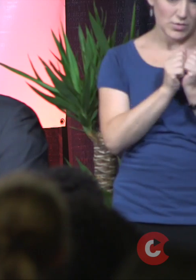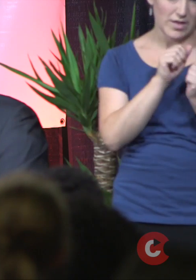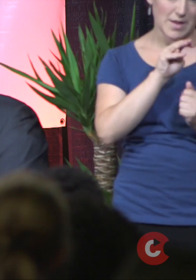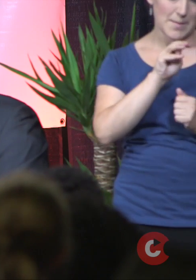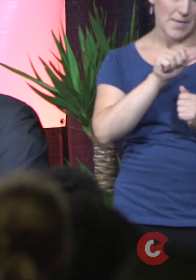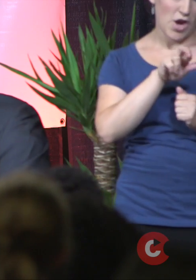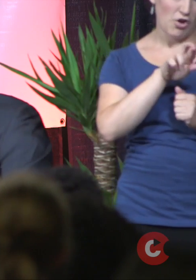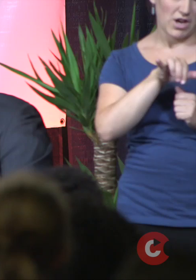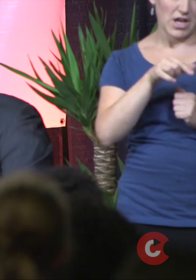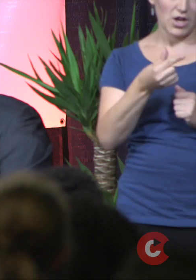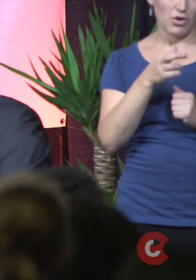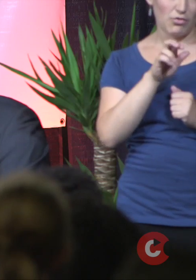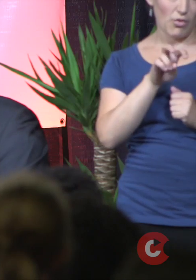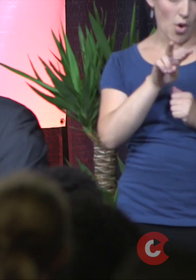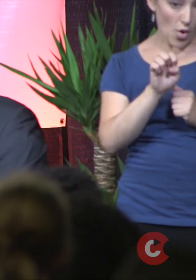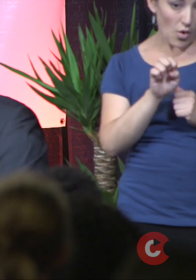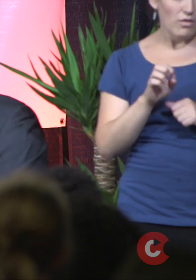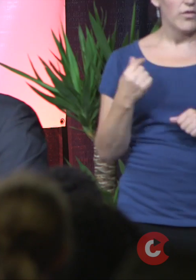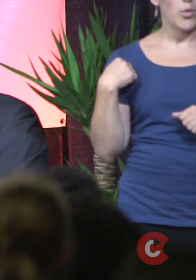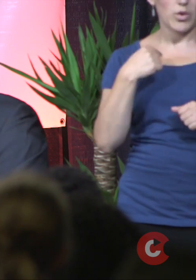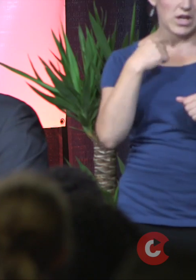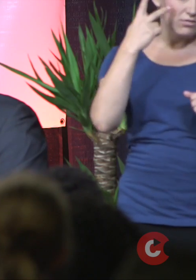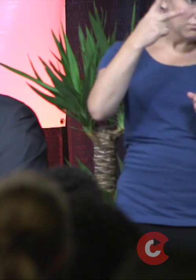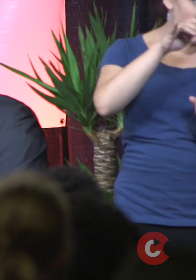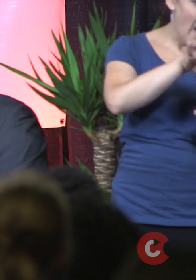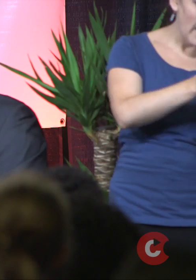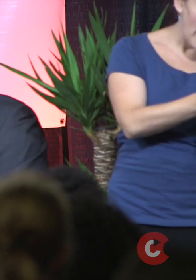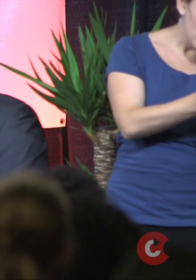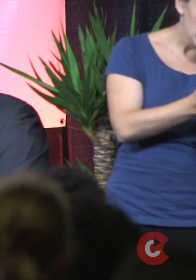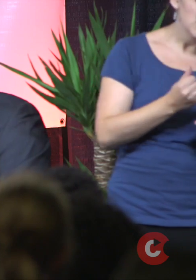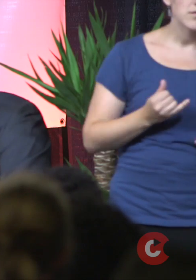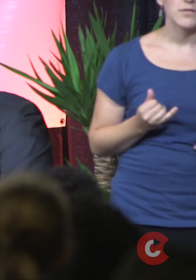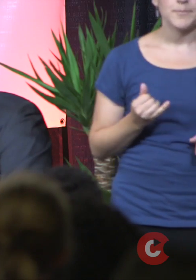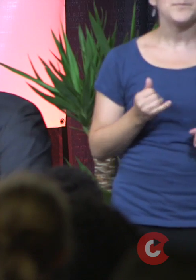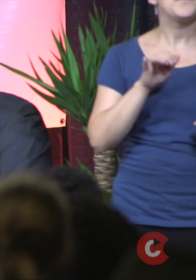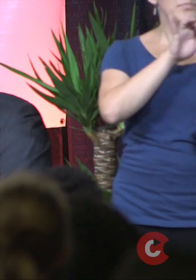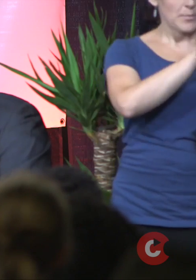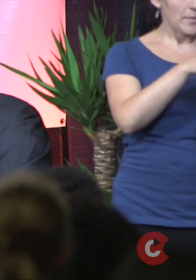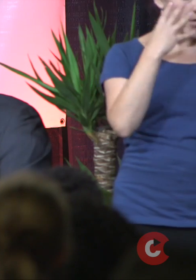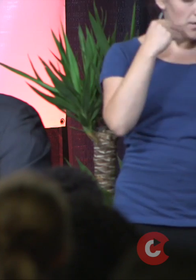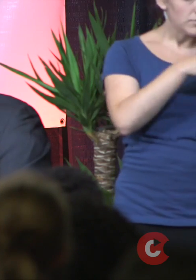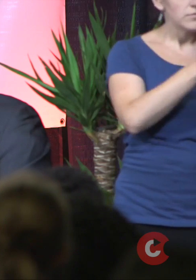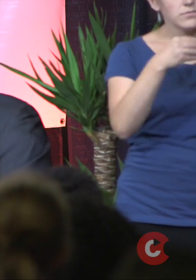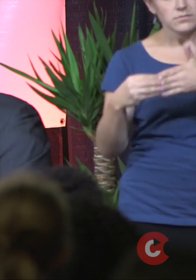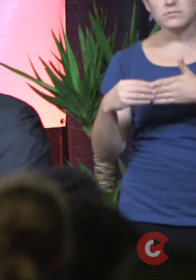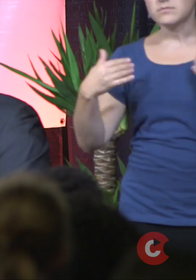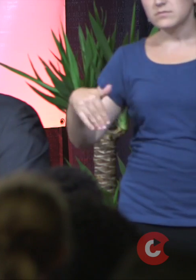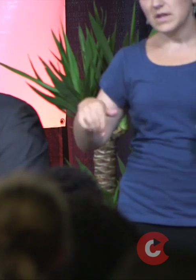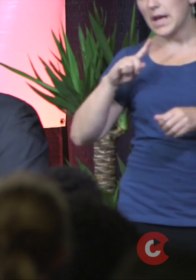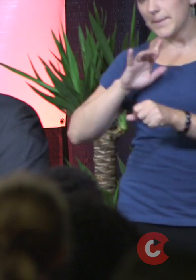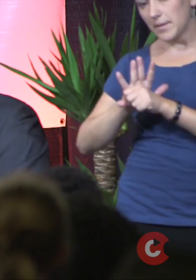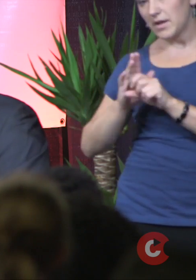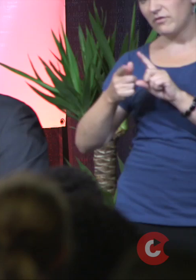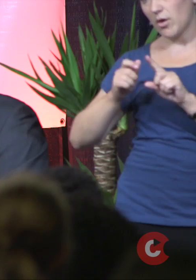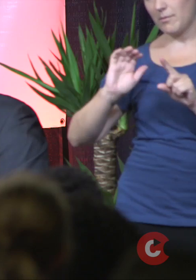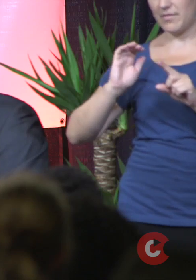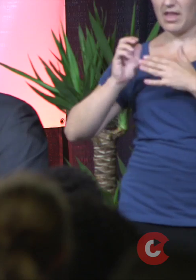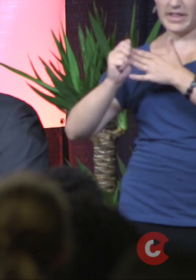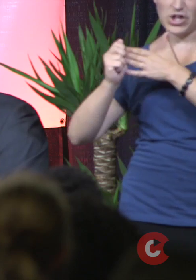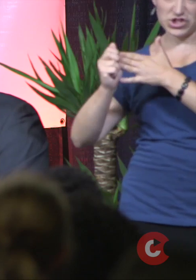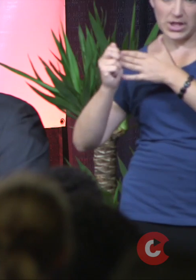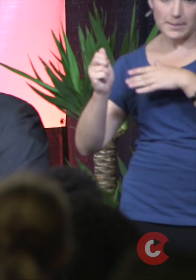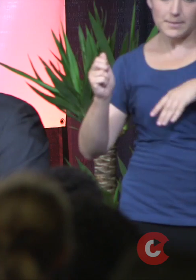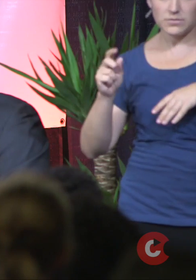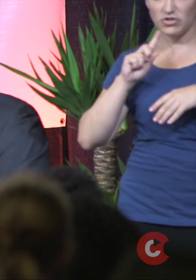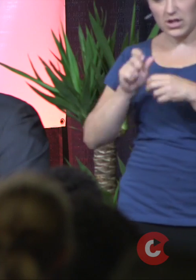for Entrepreneurs, and we had a tour of Google's campus. That led to a real commitment from the leadership of HBCUs